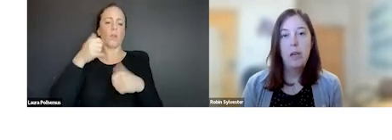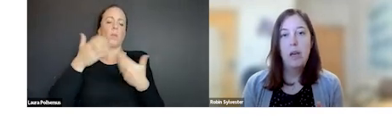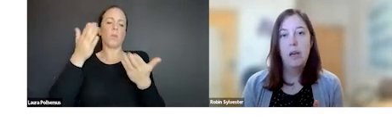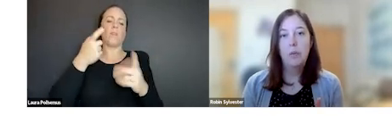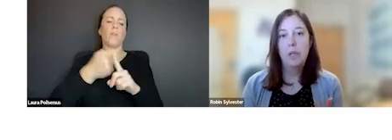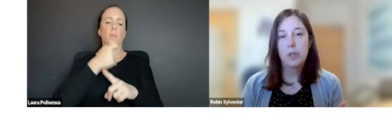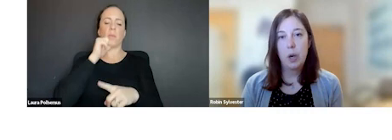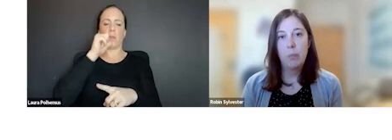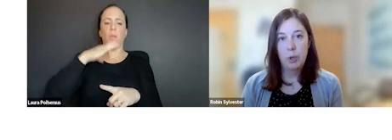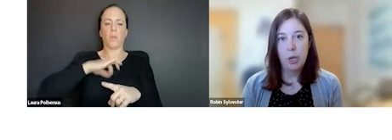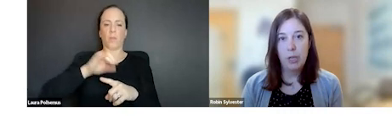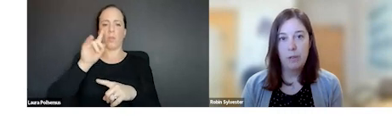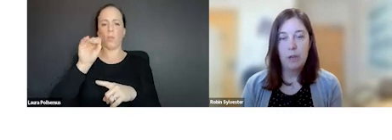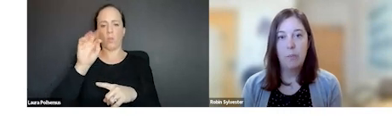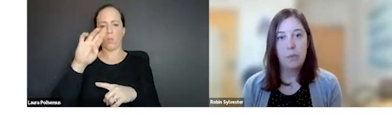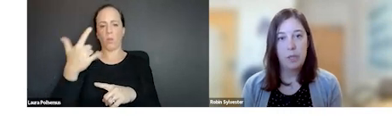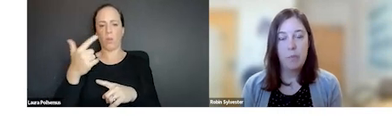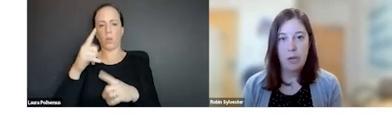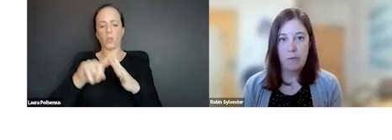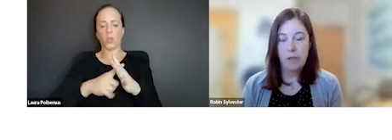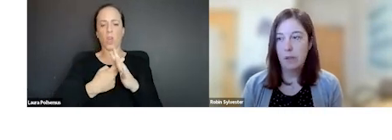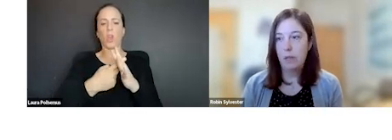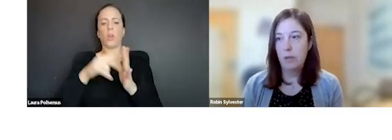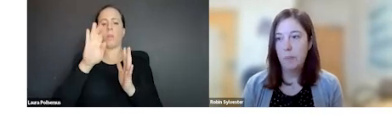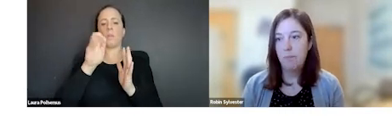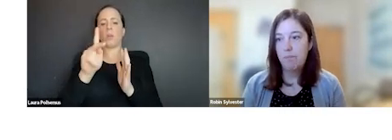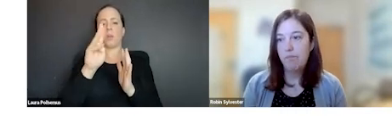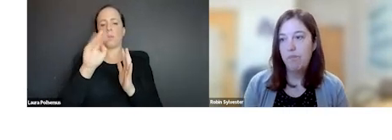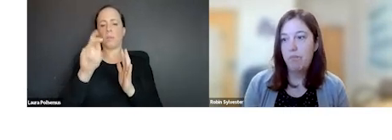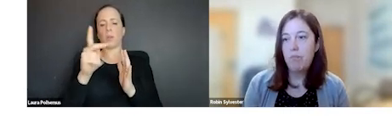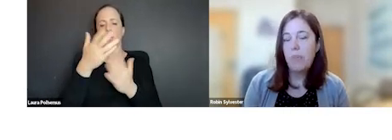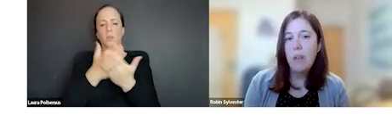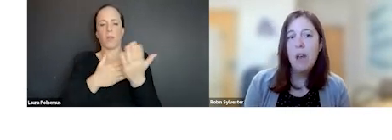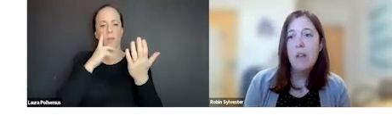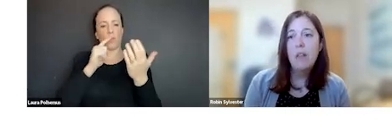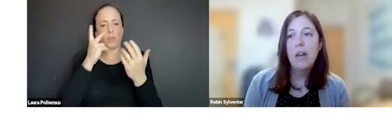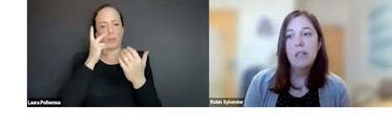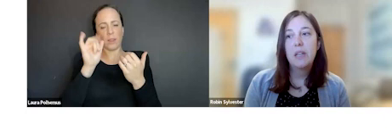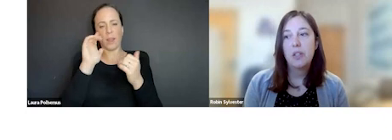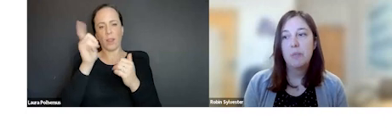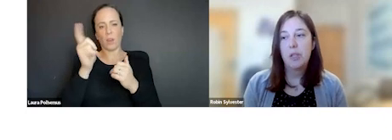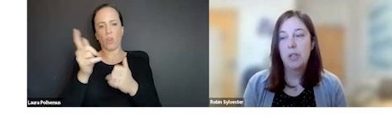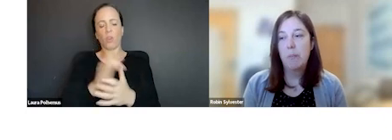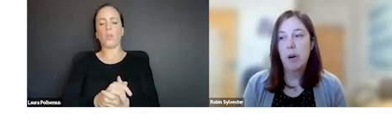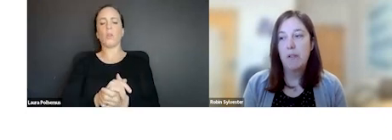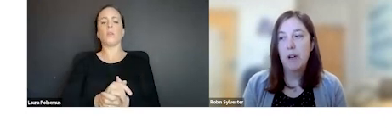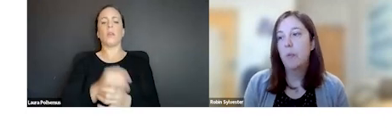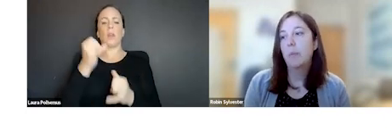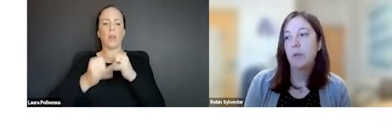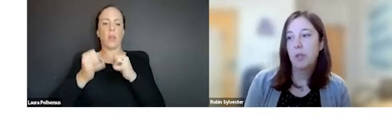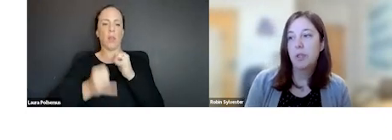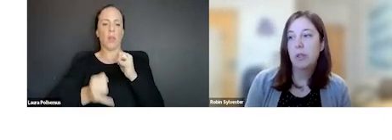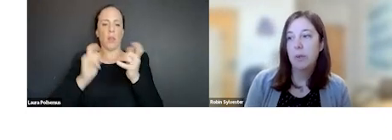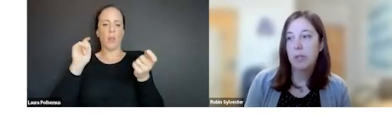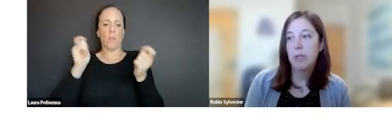organizations and a way to start bookmarking some to come back and visit later. And then lastly, I'll just mention that modifying